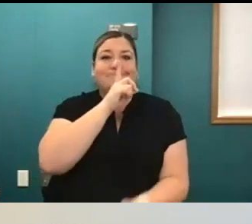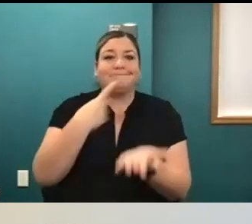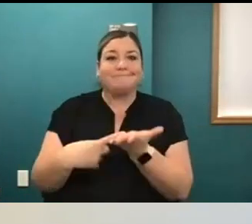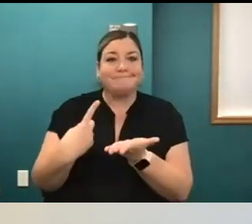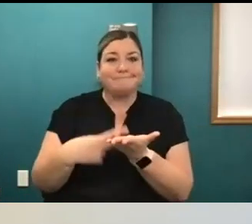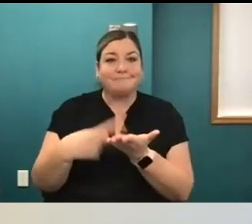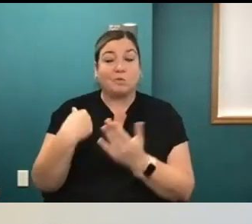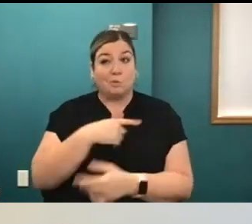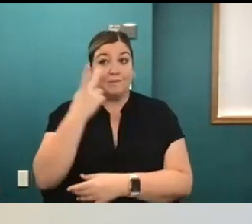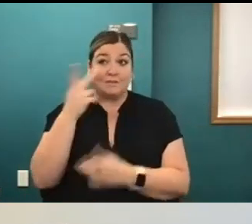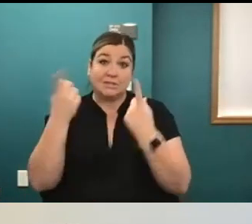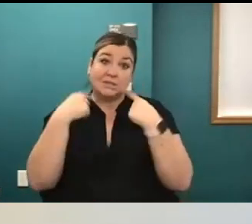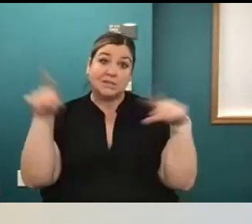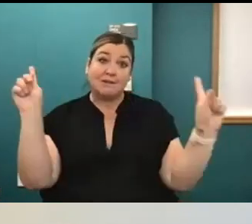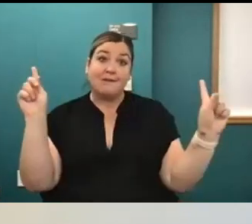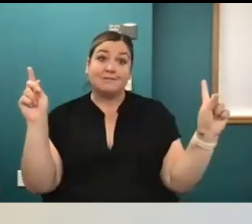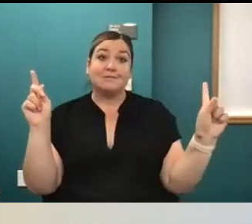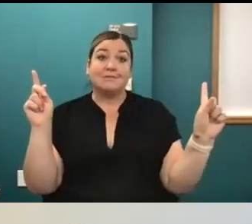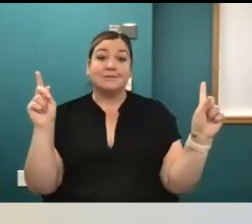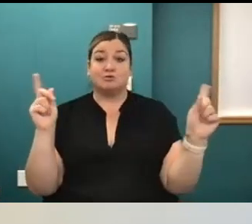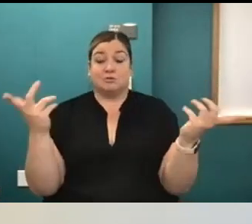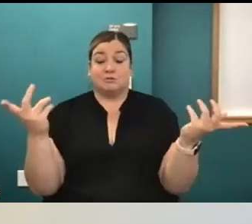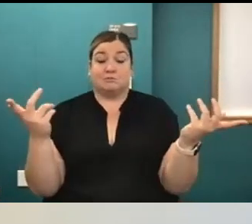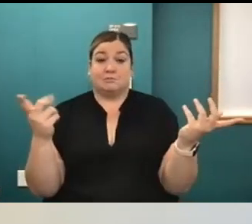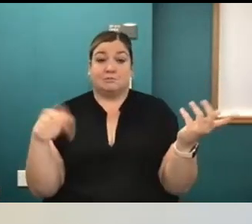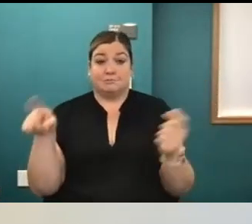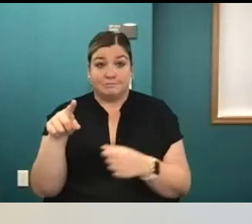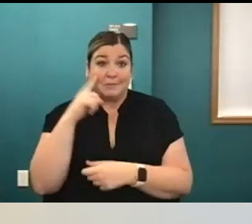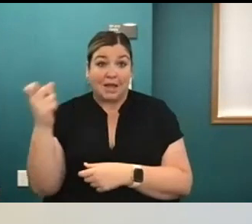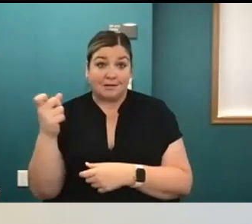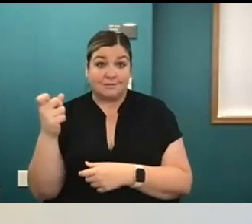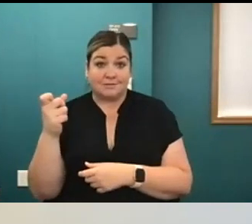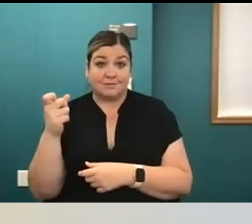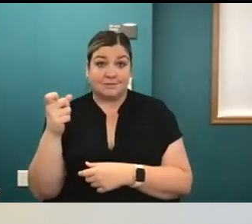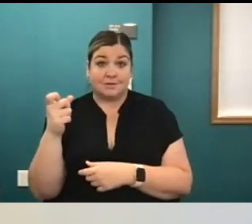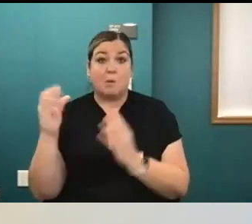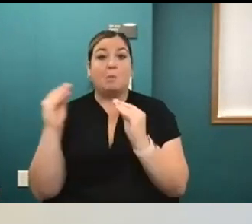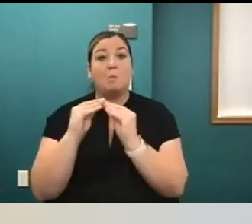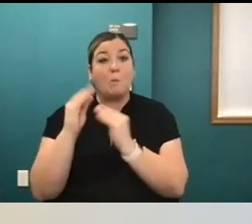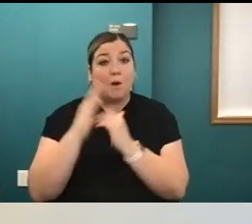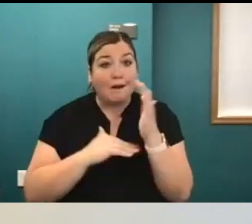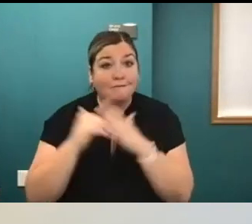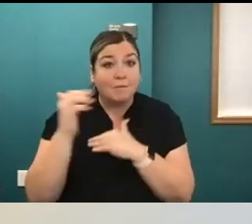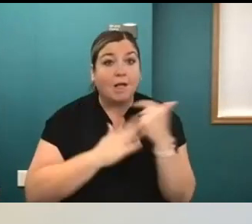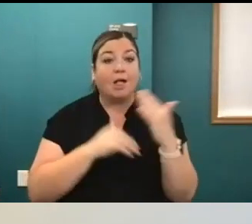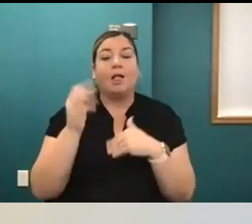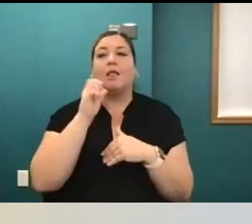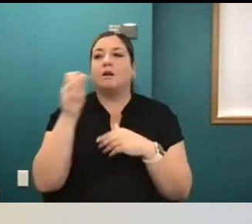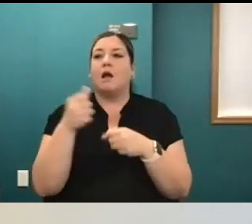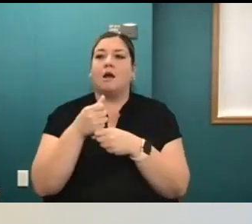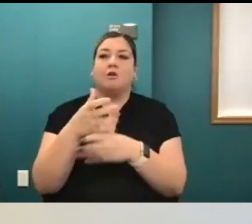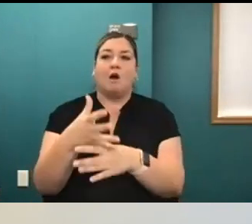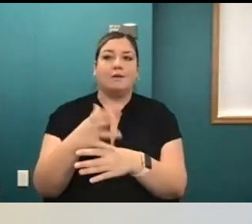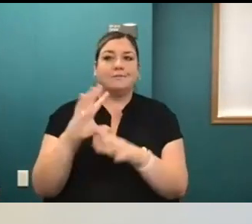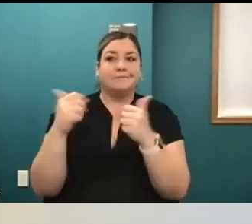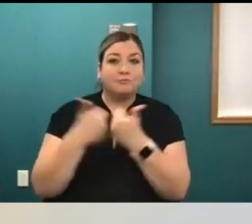a lot of success just given the fact that it is, much more comfortable. It's not causing any,